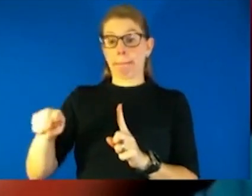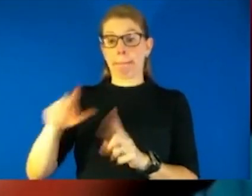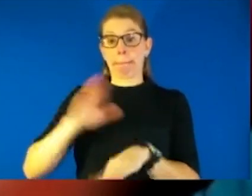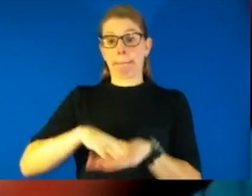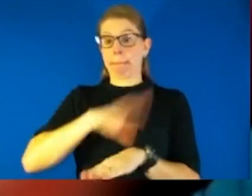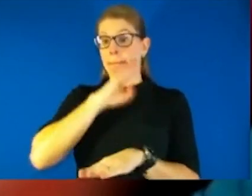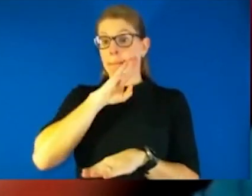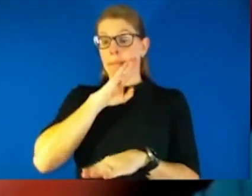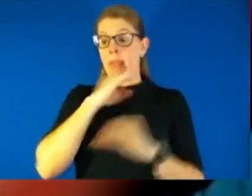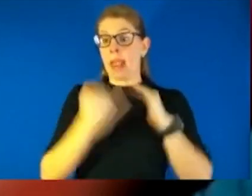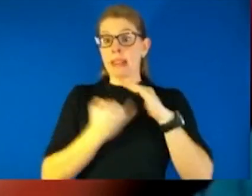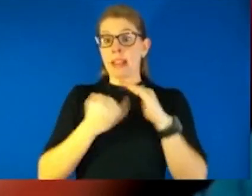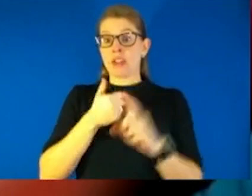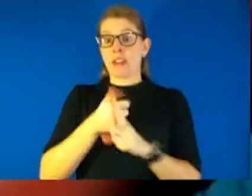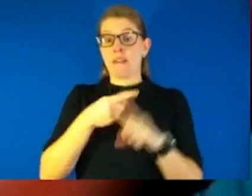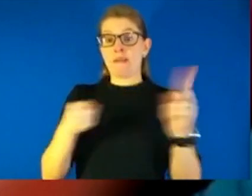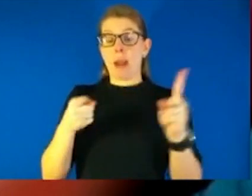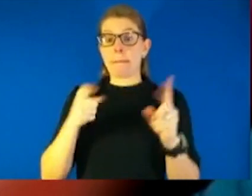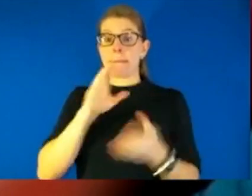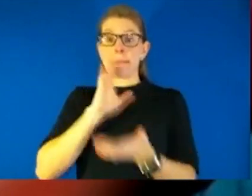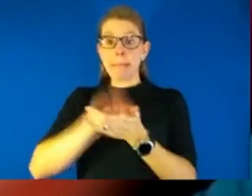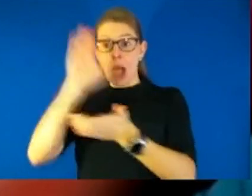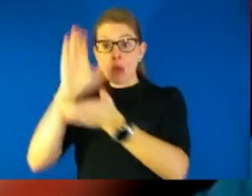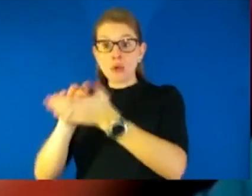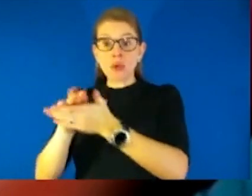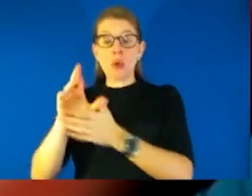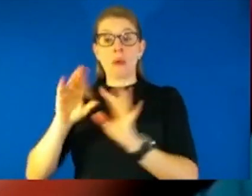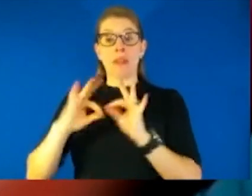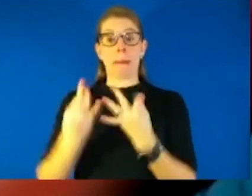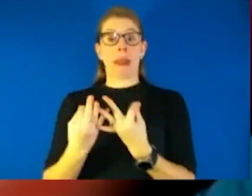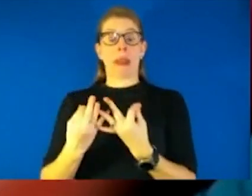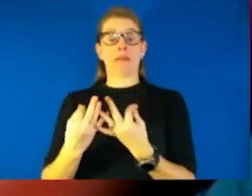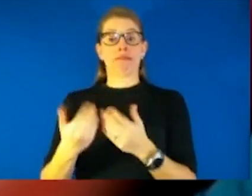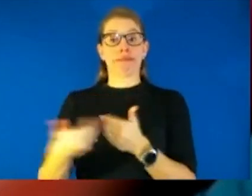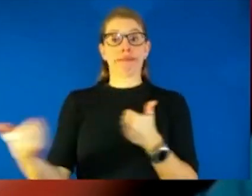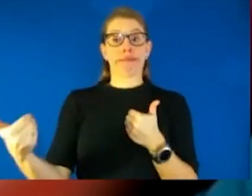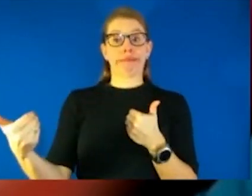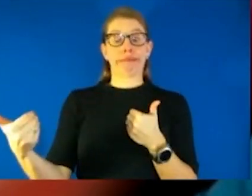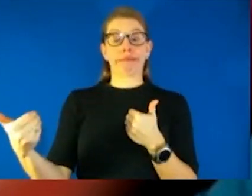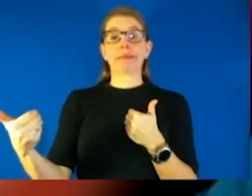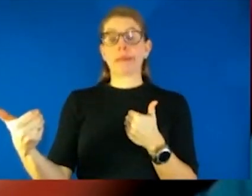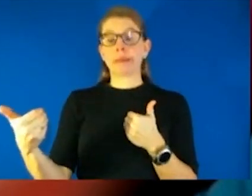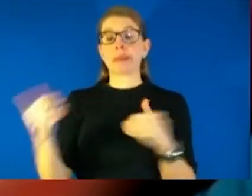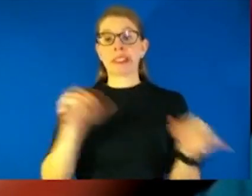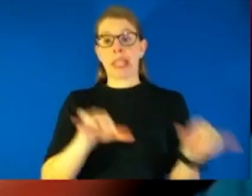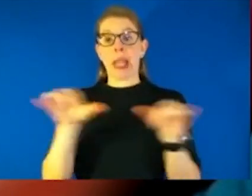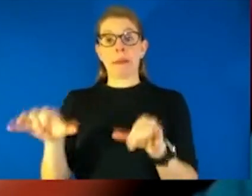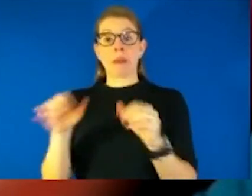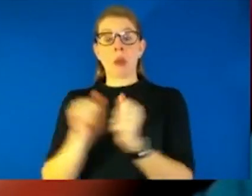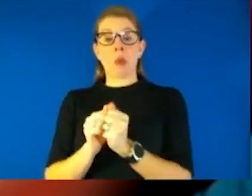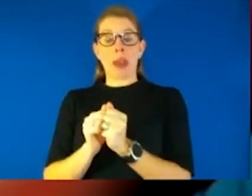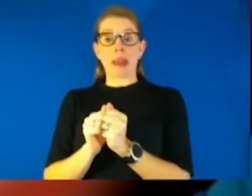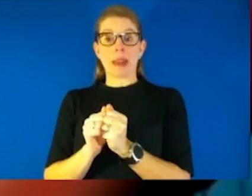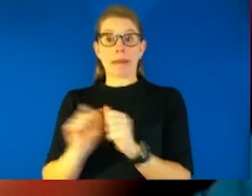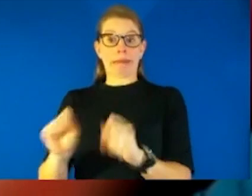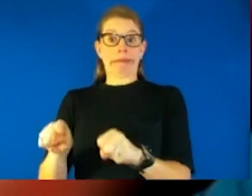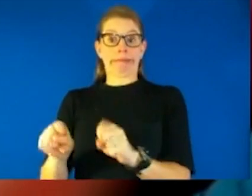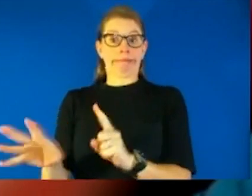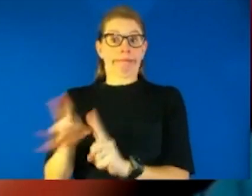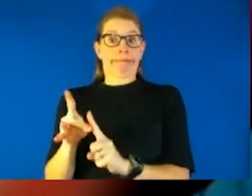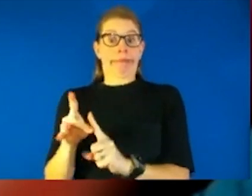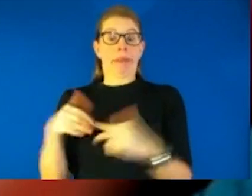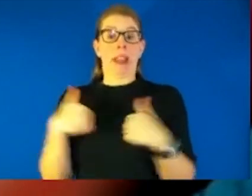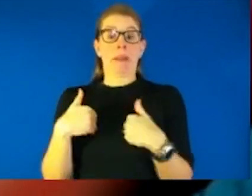isolate yourself also from your spouse or your family if you're infected. So you do the same with susceptible animals. And that not only includes a